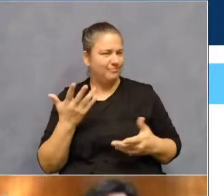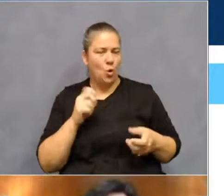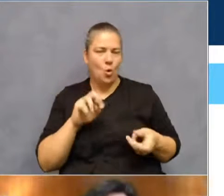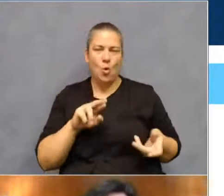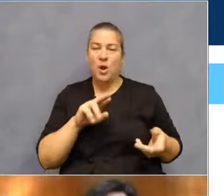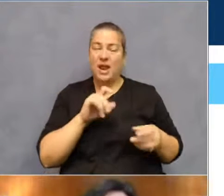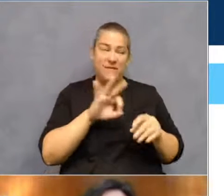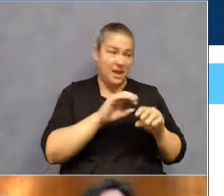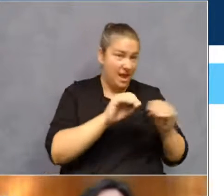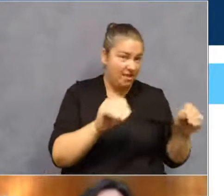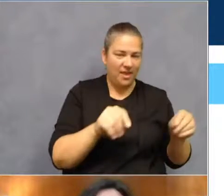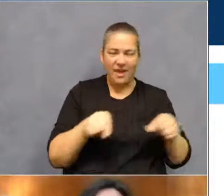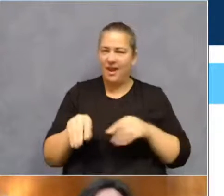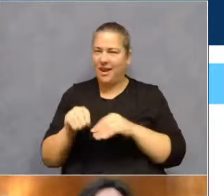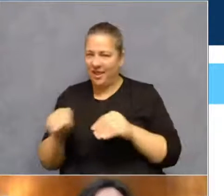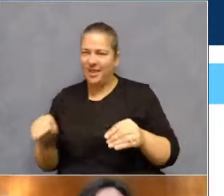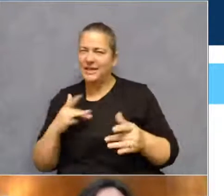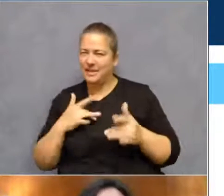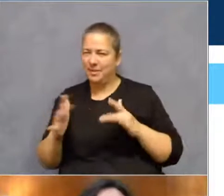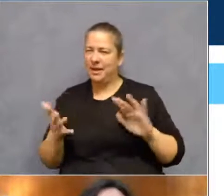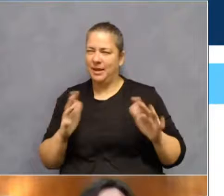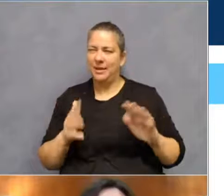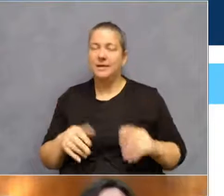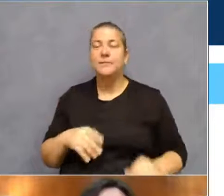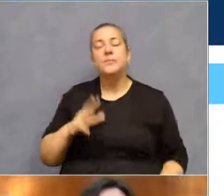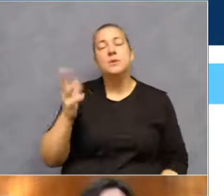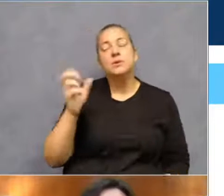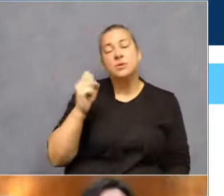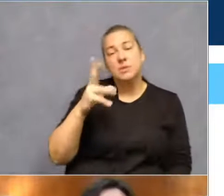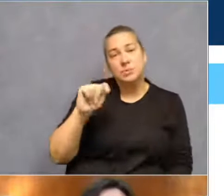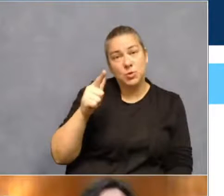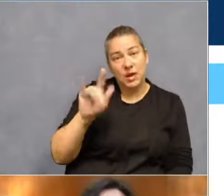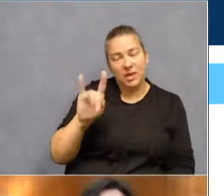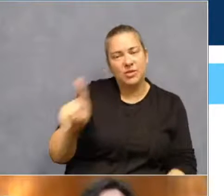made public on September 28th. And there are